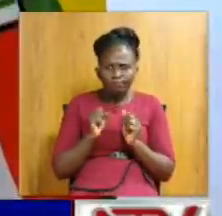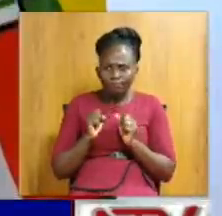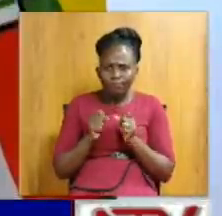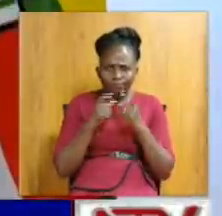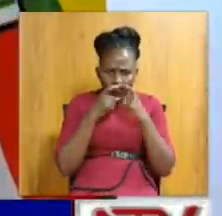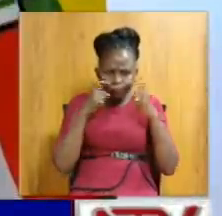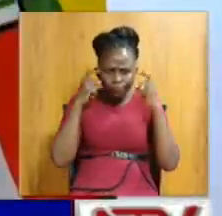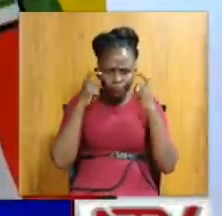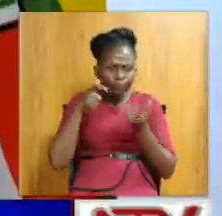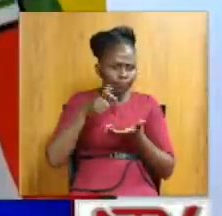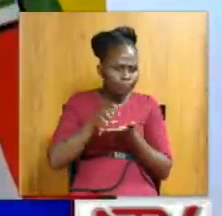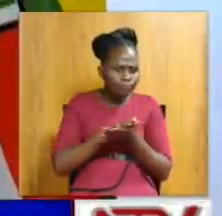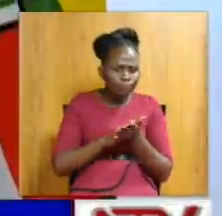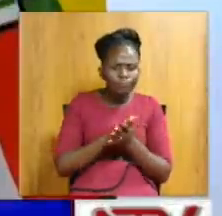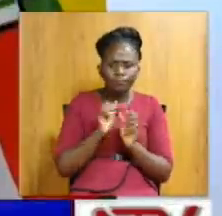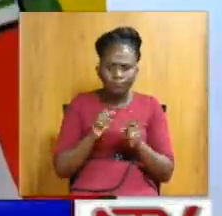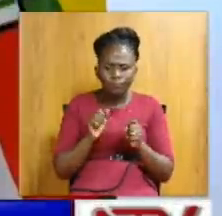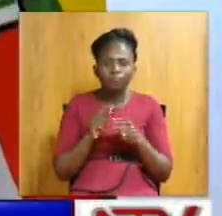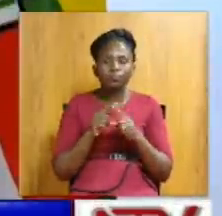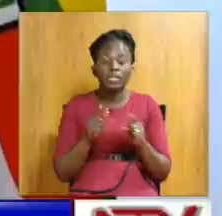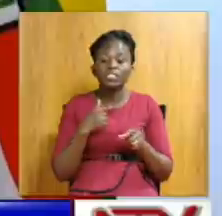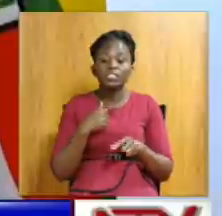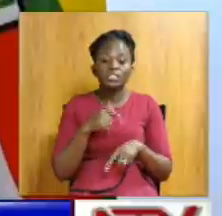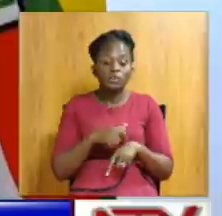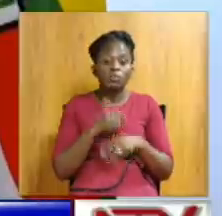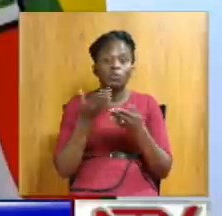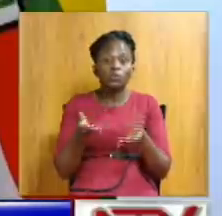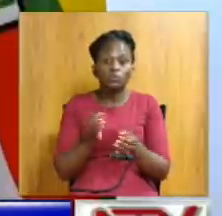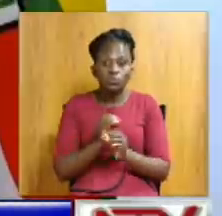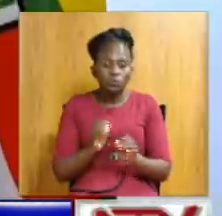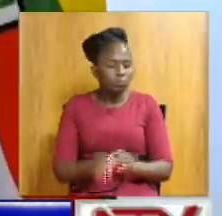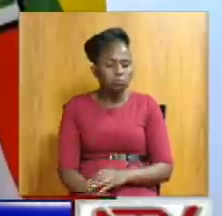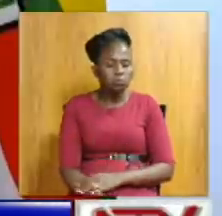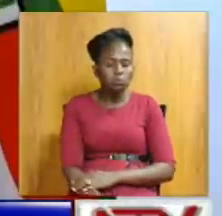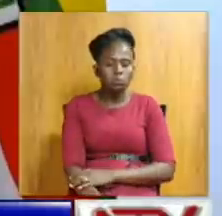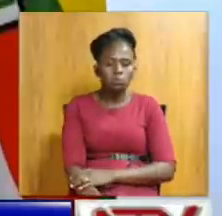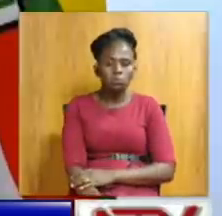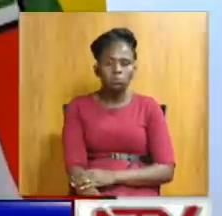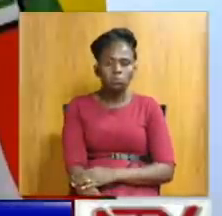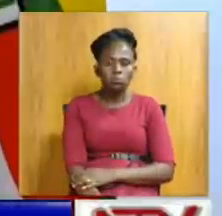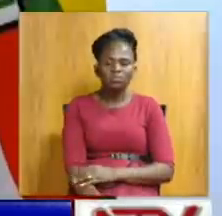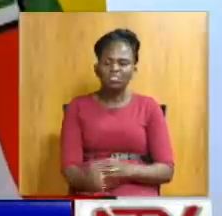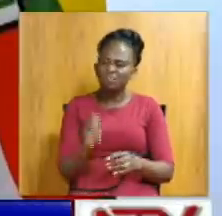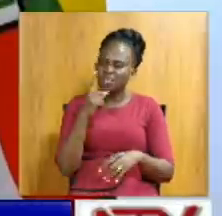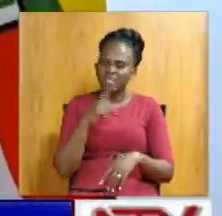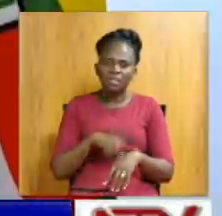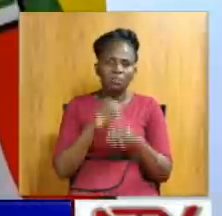masks, sanitizers, etc. I think that's why. This is not the first time. This is like